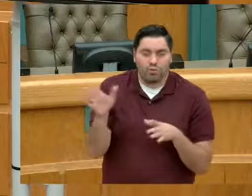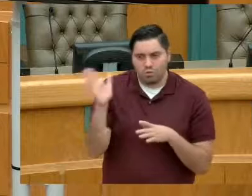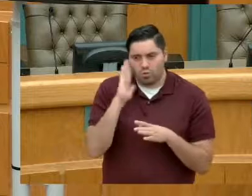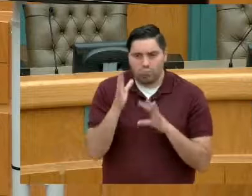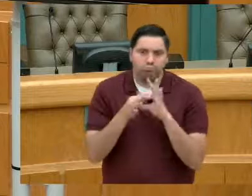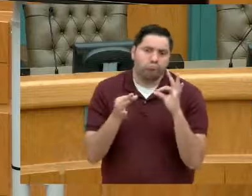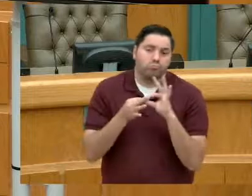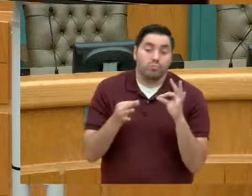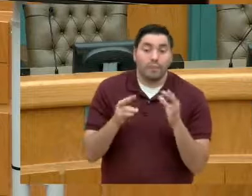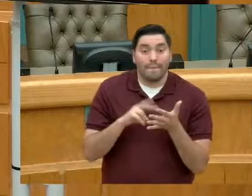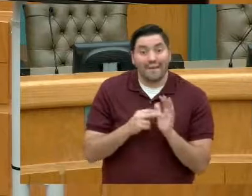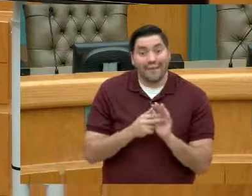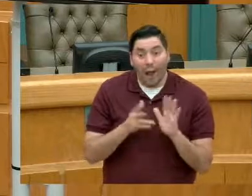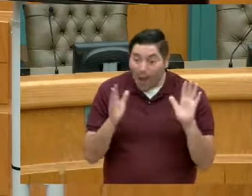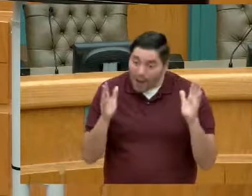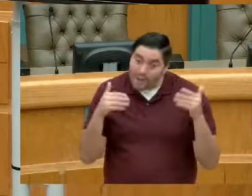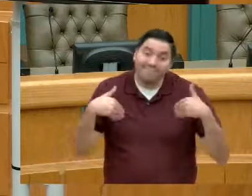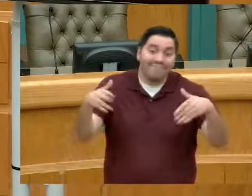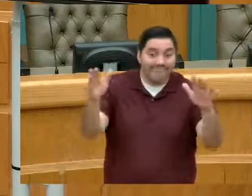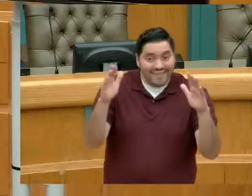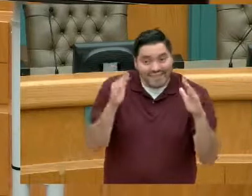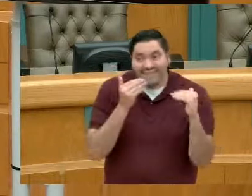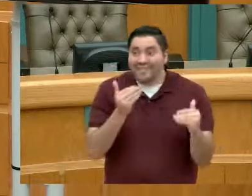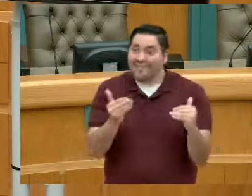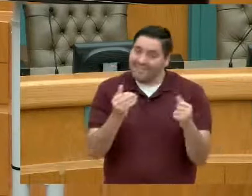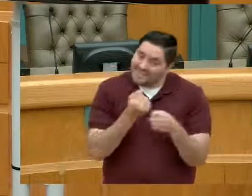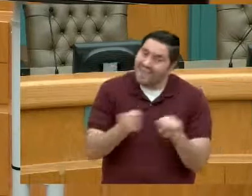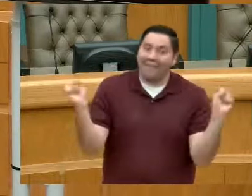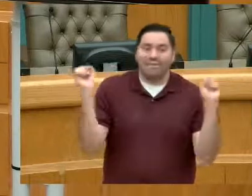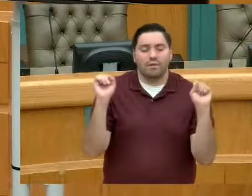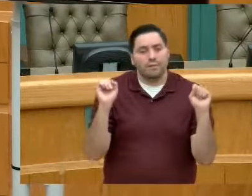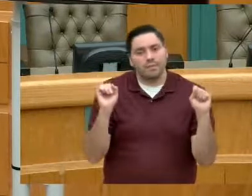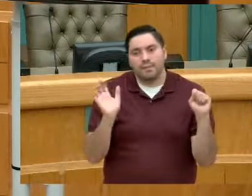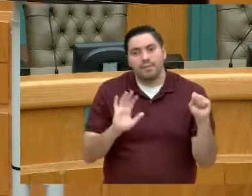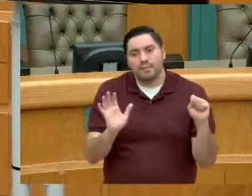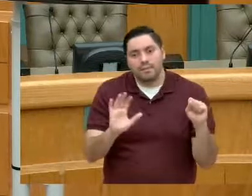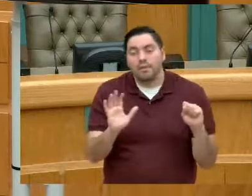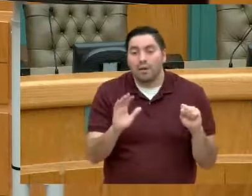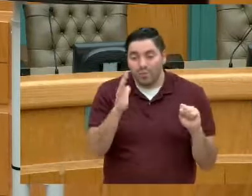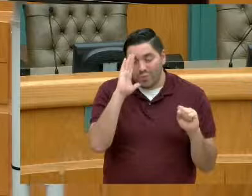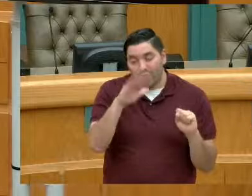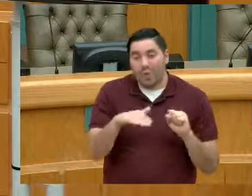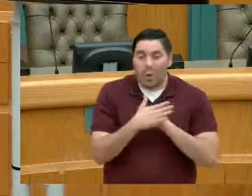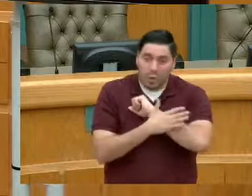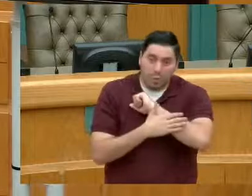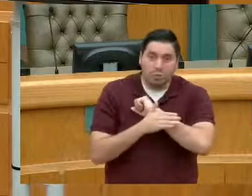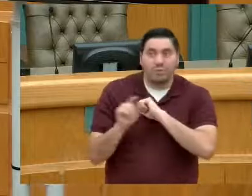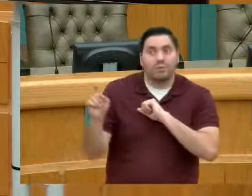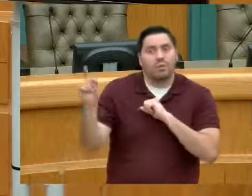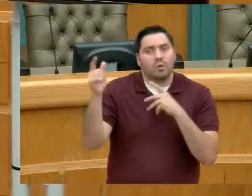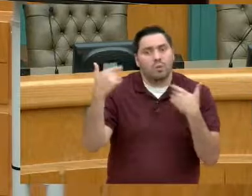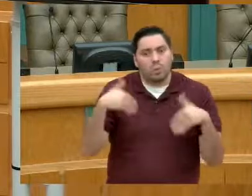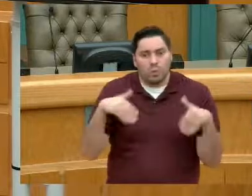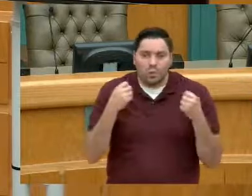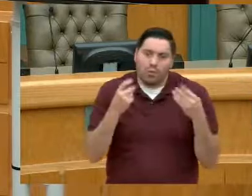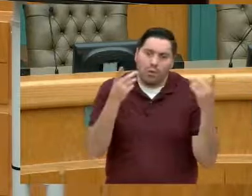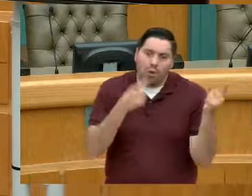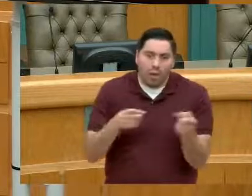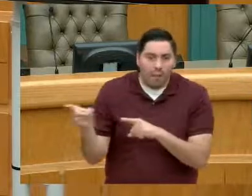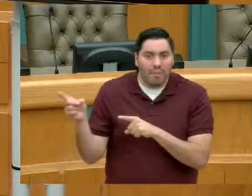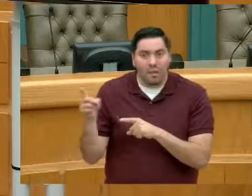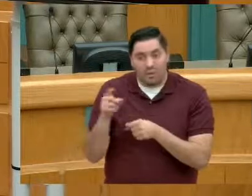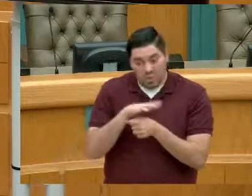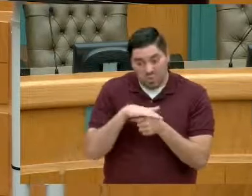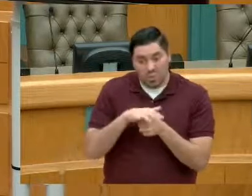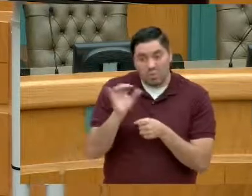not out of the woods by any extent of the imagination. I know we have a lot going on in our country and locally, but we have to remember the